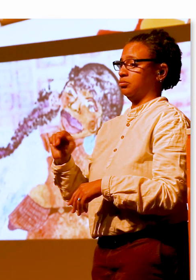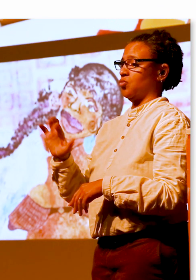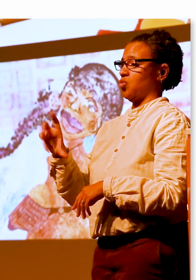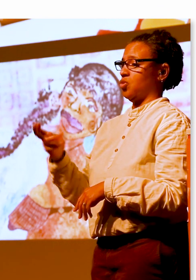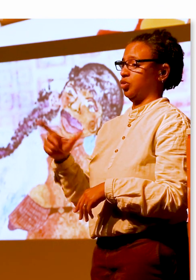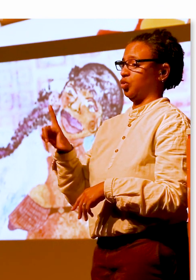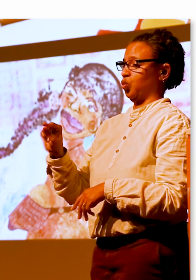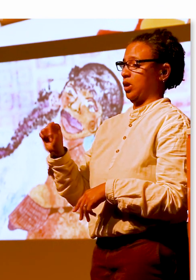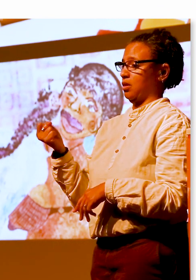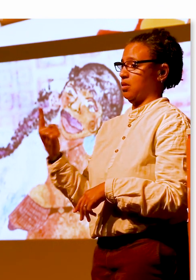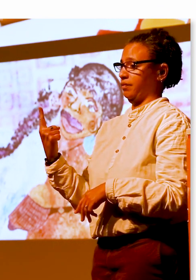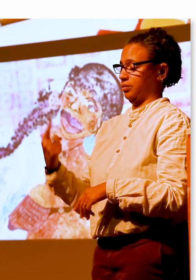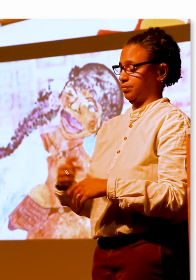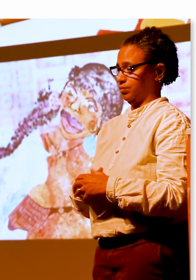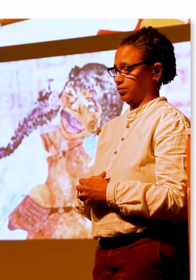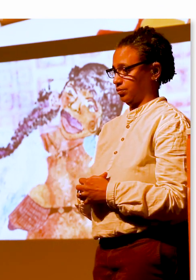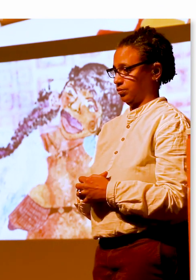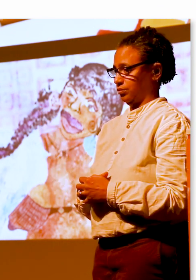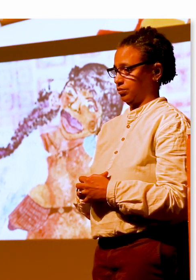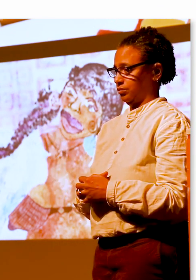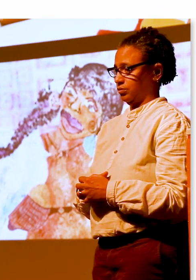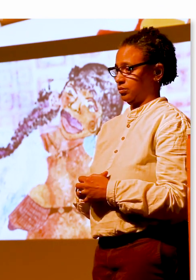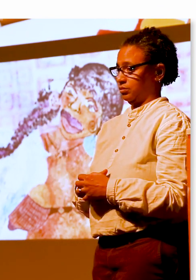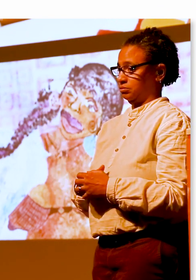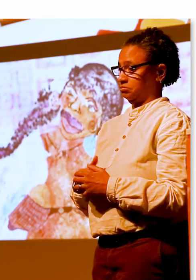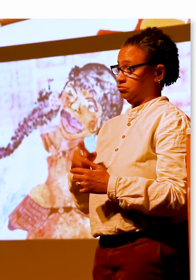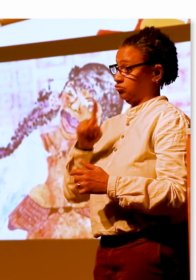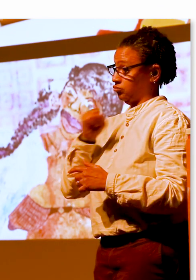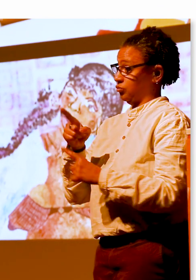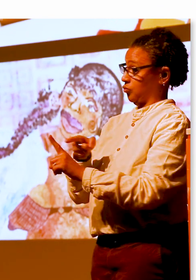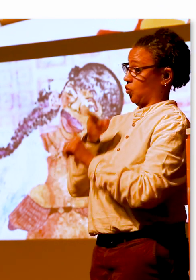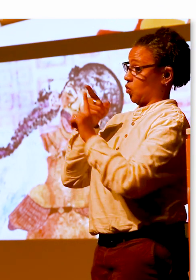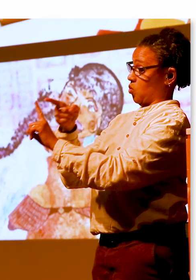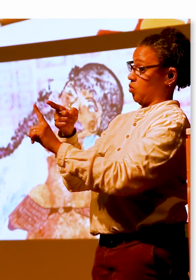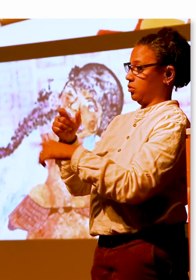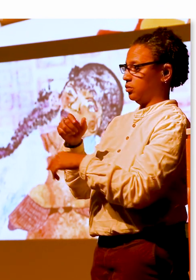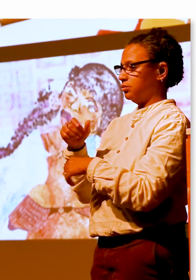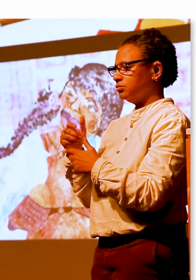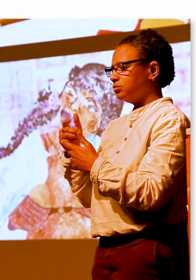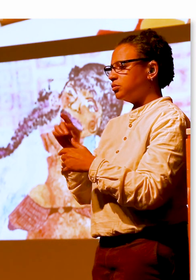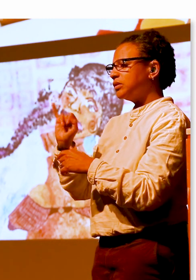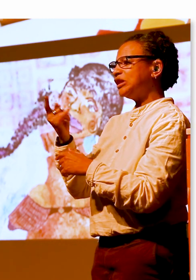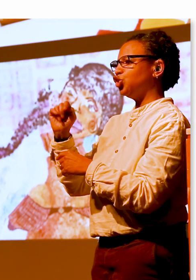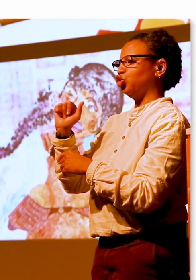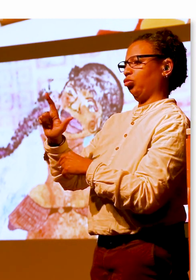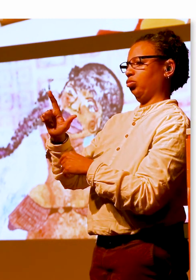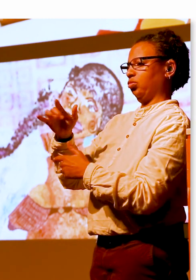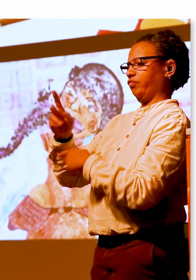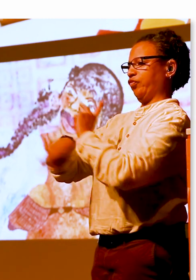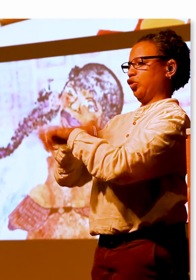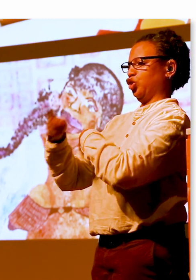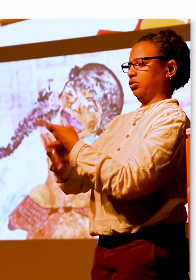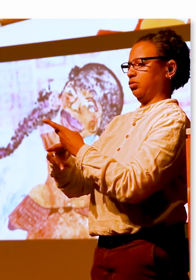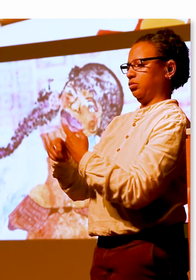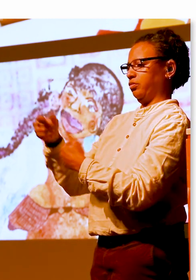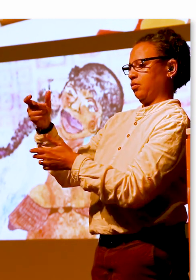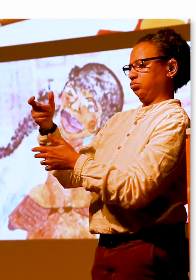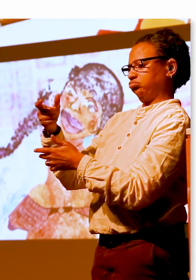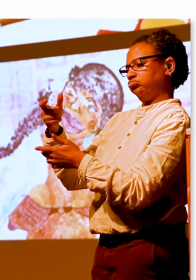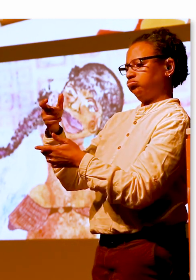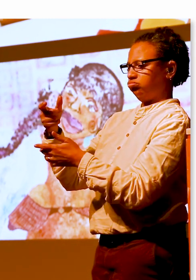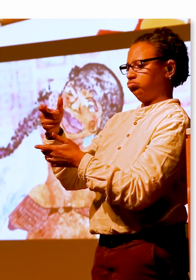interest of kind of making a digital version or a digital extension of a lot of what the Studio Museum's mission is, but